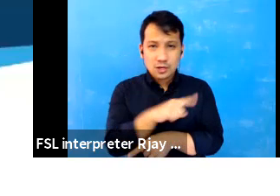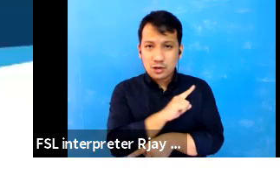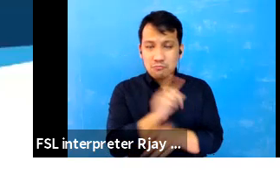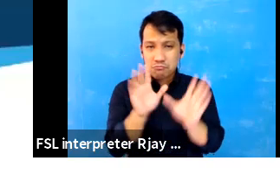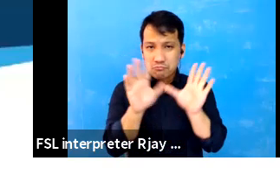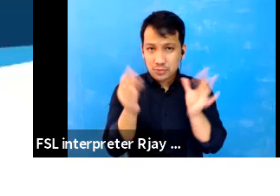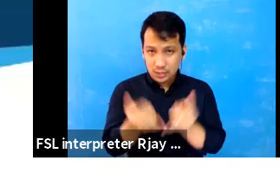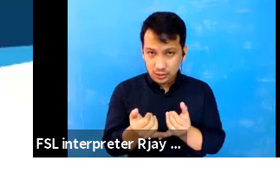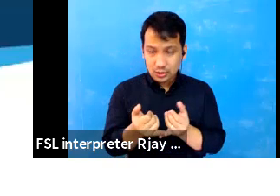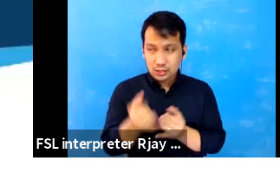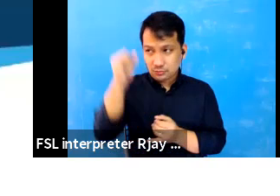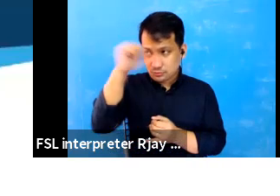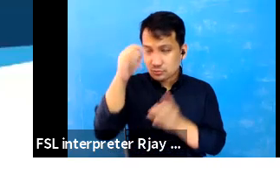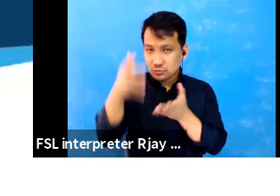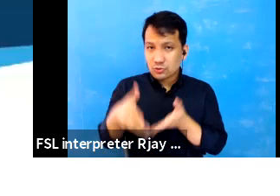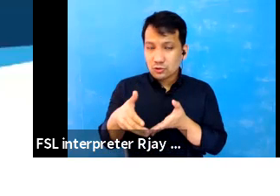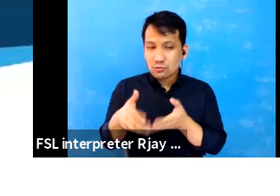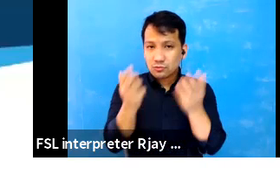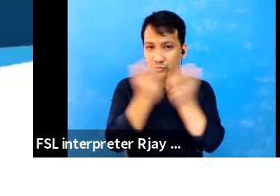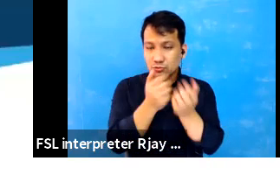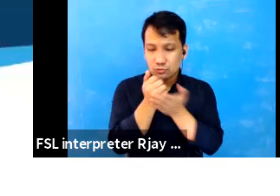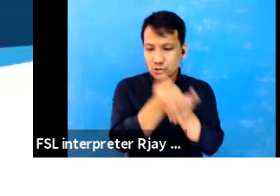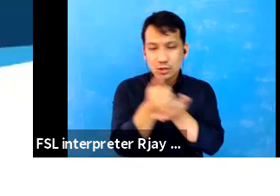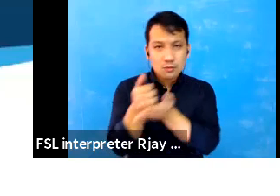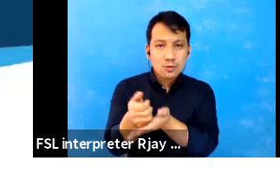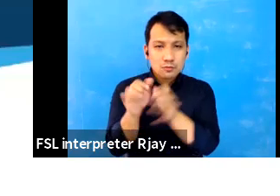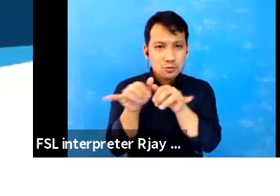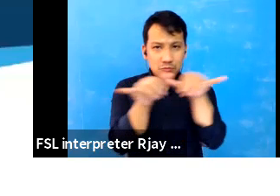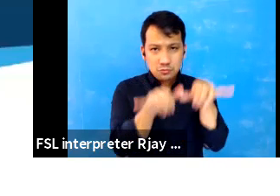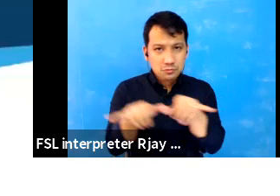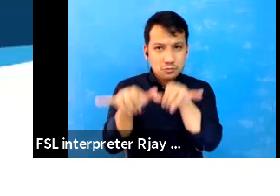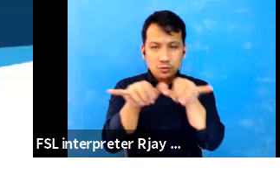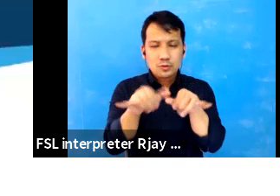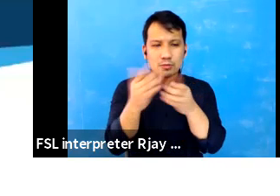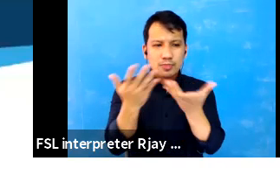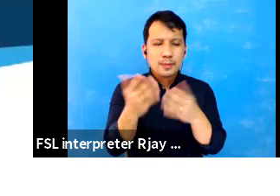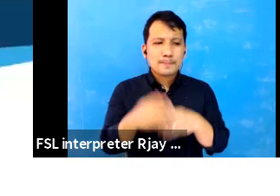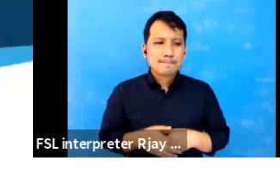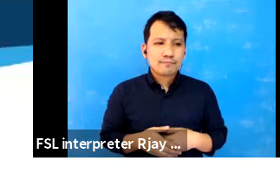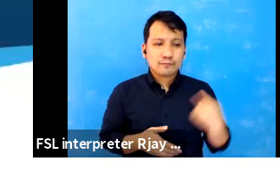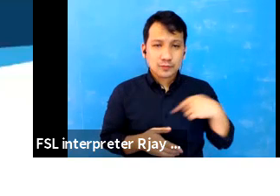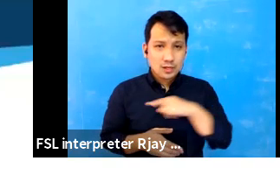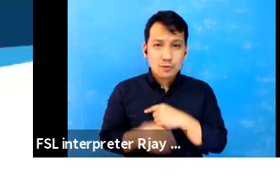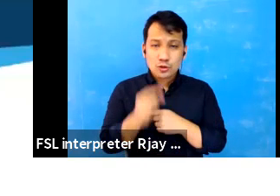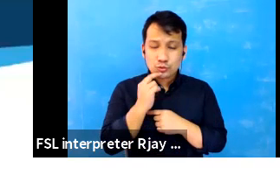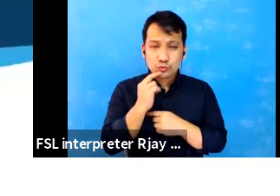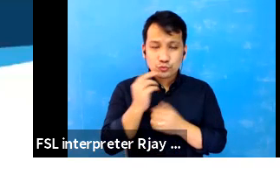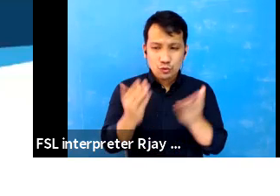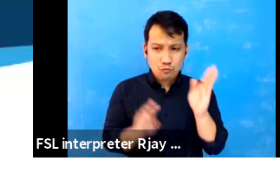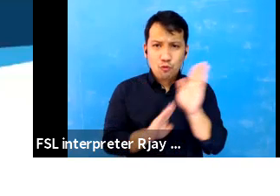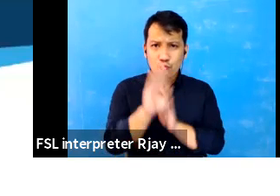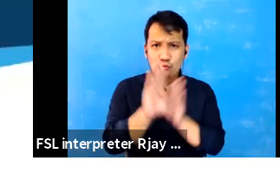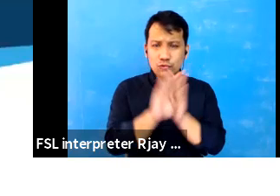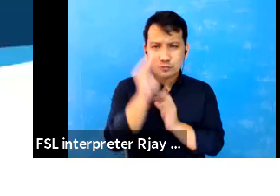nutrition scholar on how to accurate to get the measurement over time. Our nutrition indicators improve with